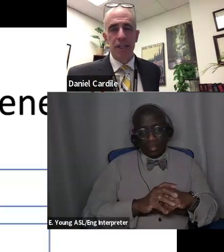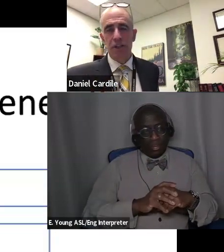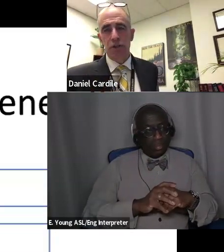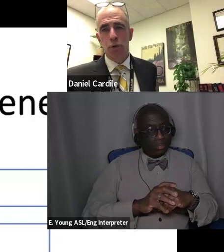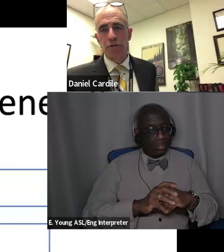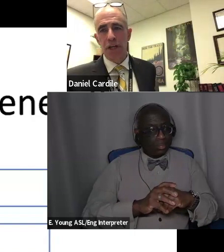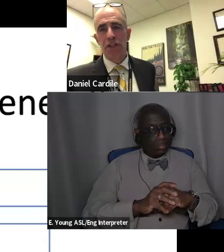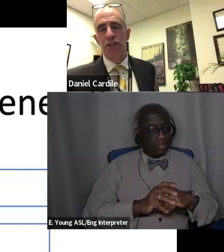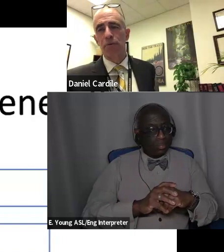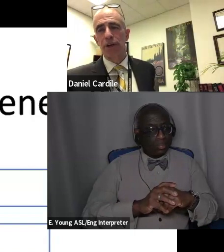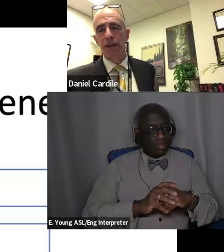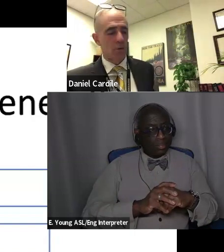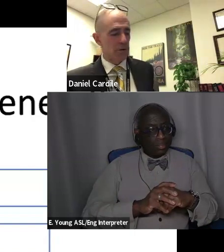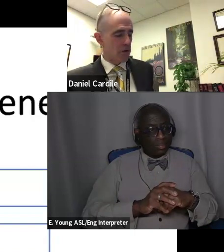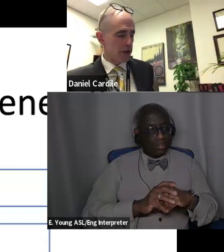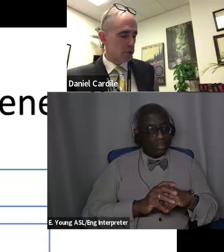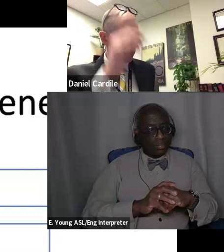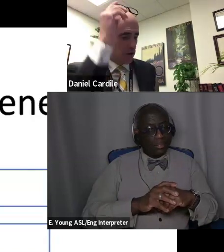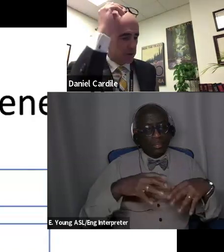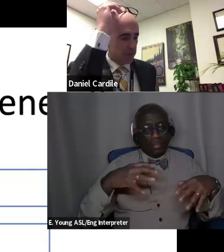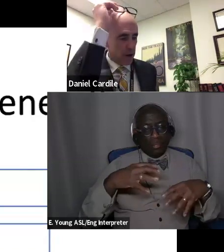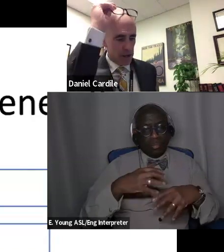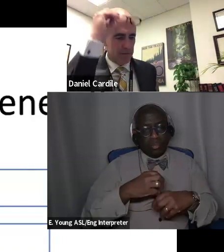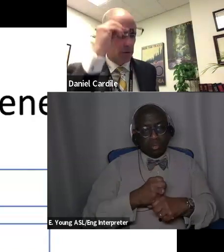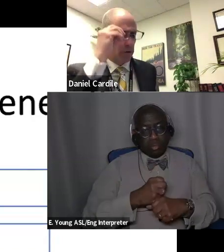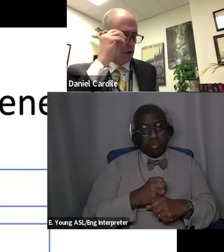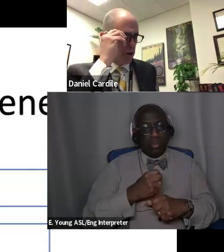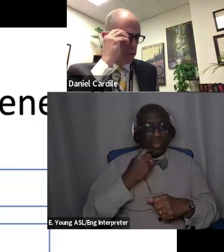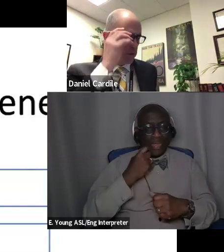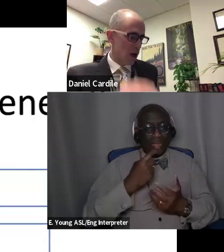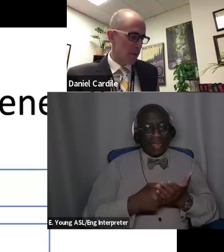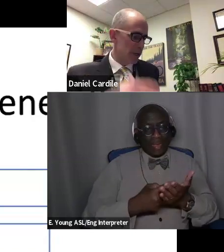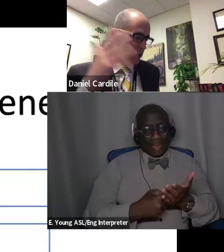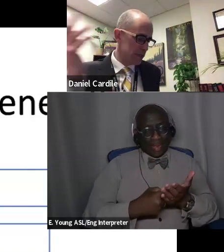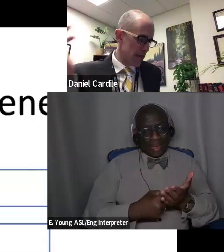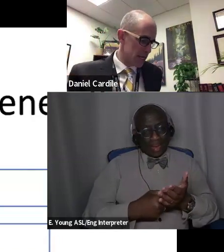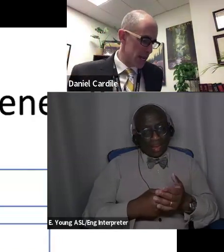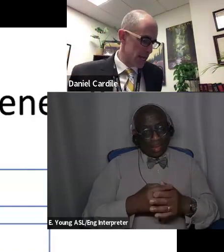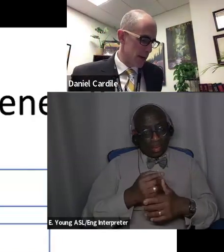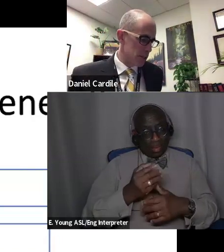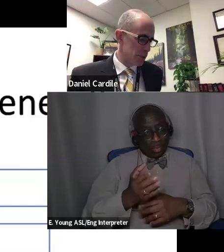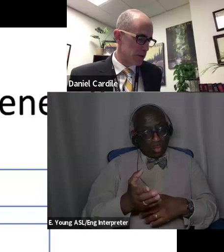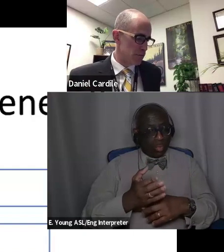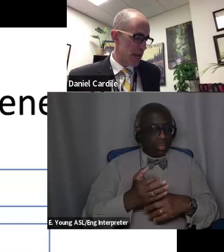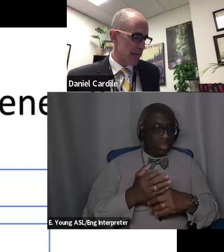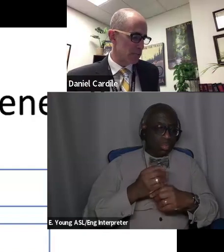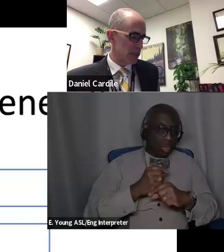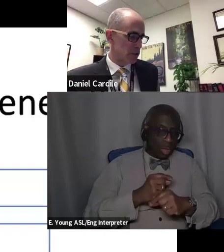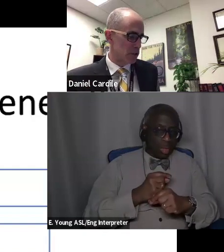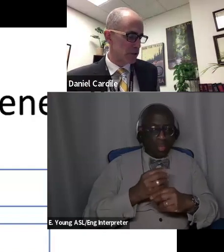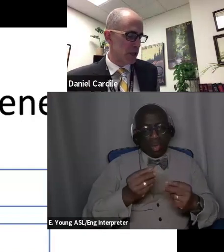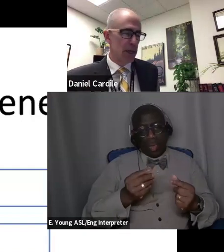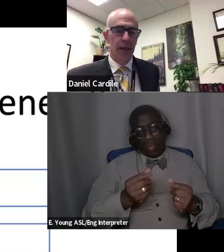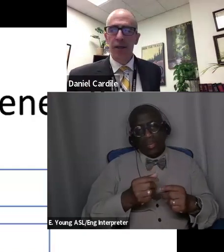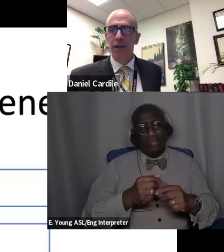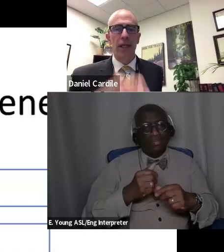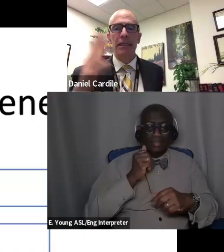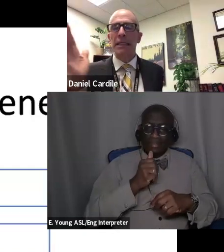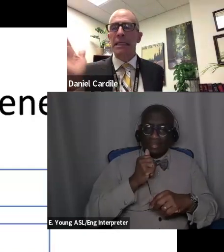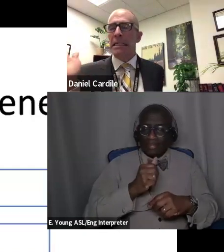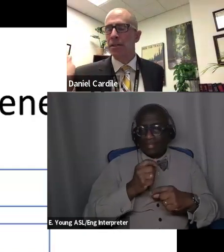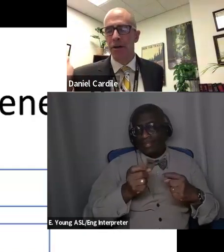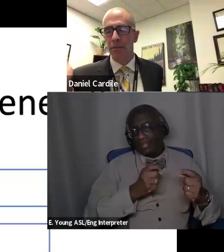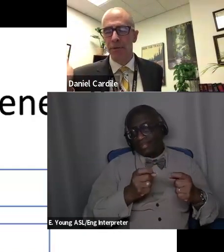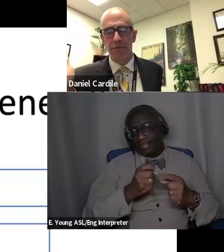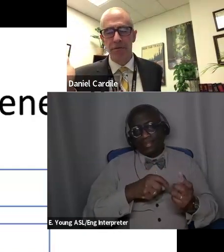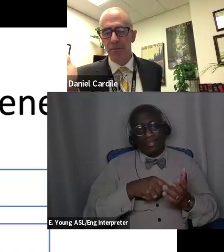This is just sort of a summary of what we've already sort of talked about. If you're the guardian of the property, day-to-day management of paying bills,